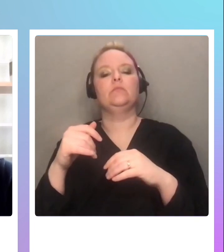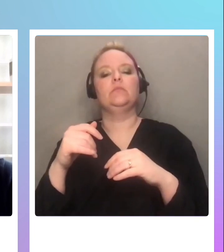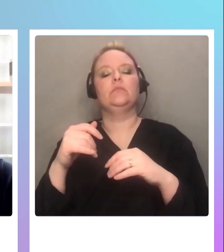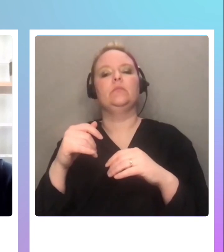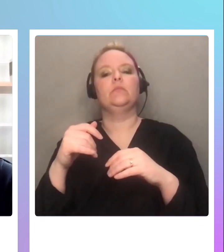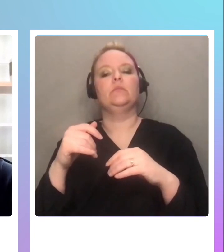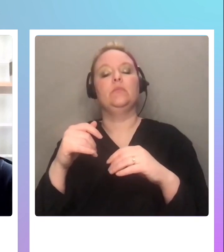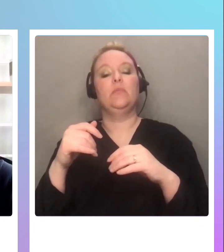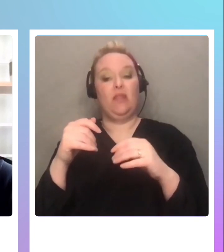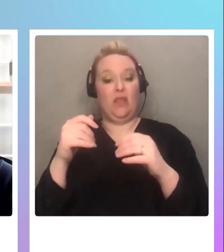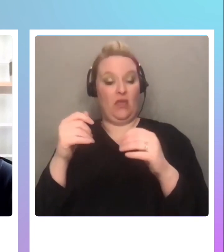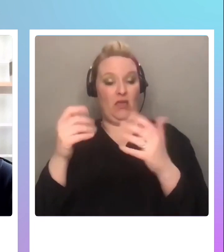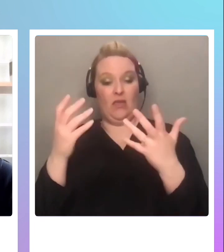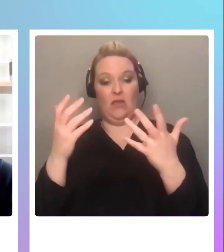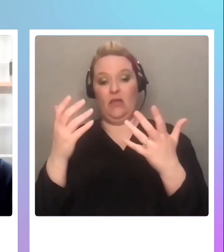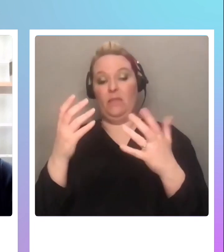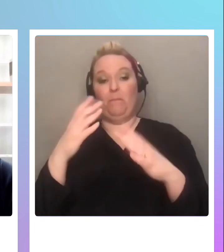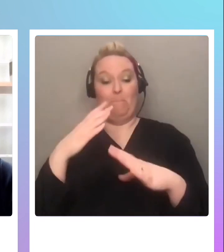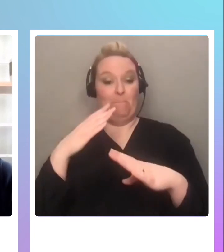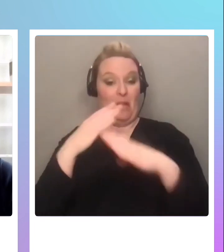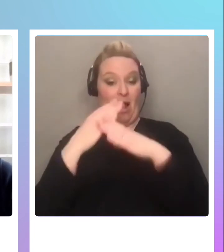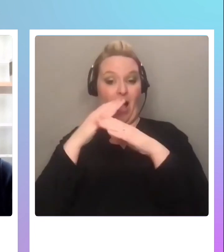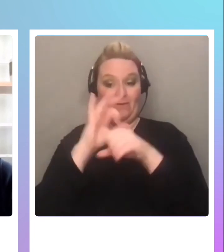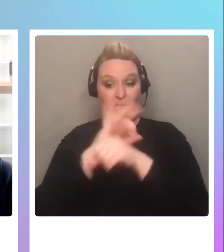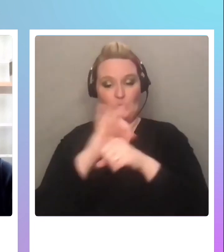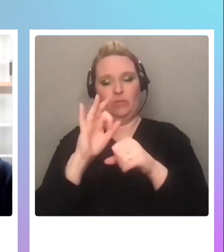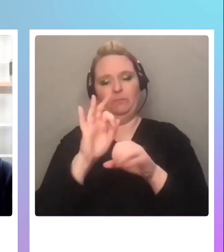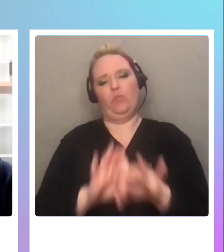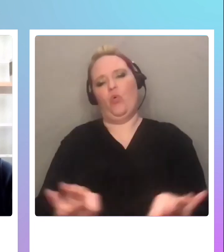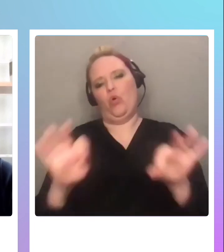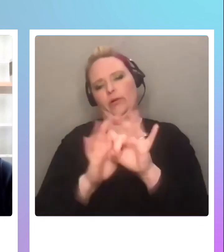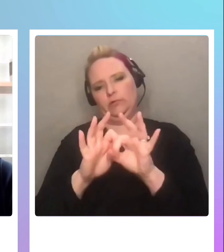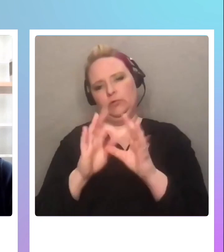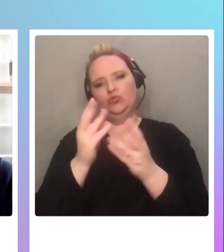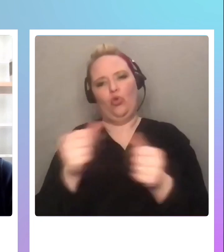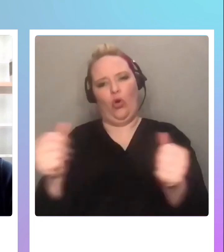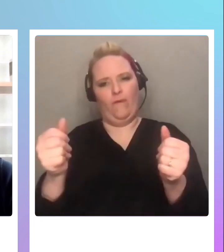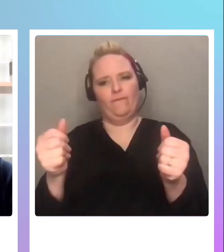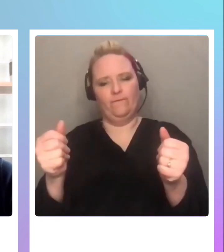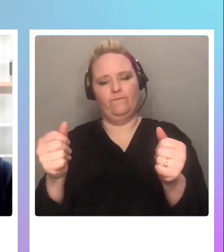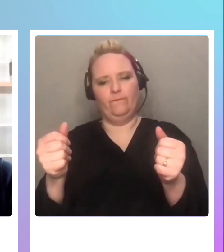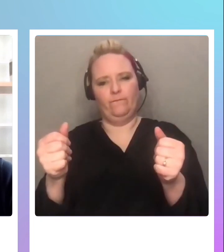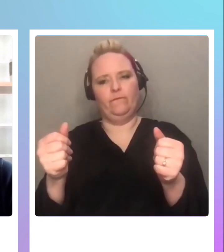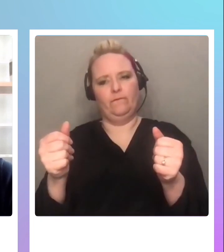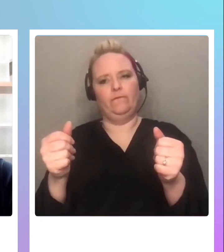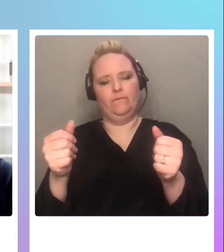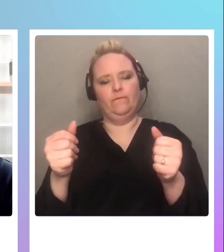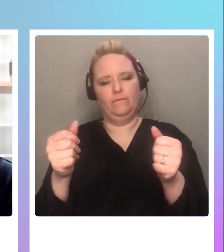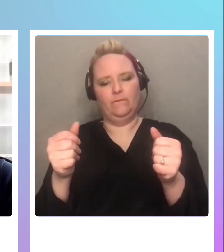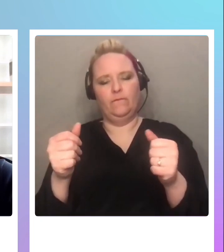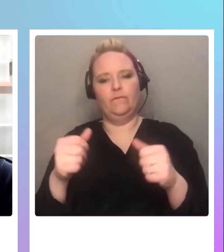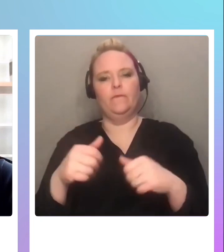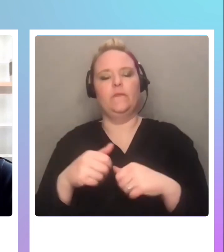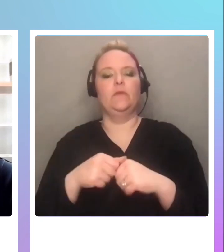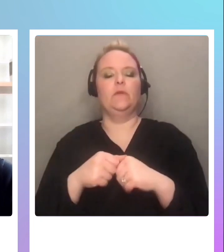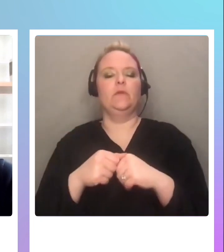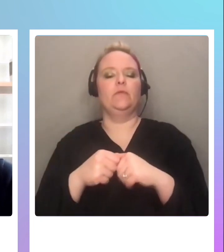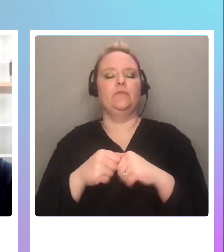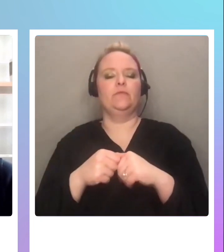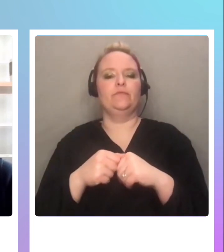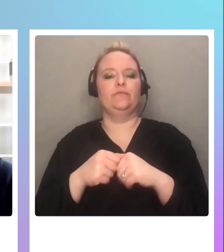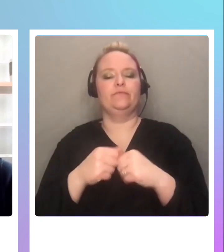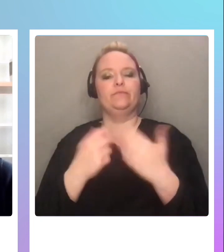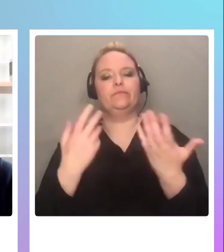sure anything that's blockers, anything that's going to block functionality for your users, really important functionality of like putting